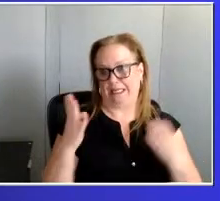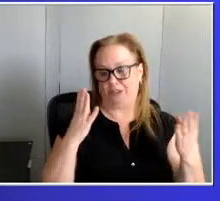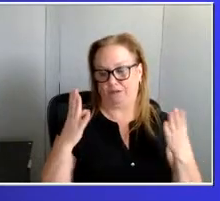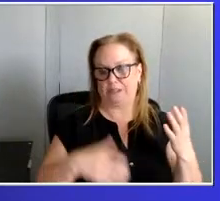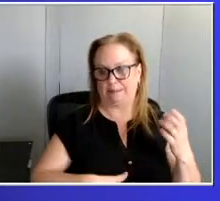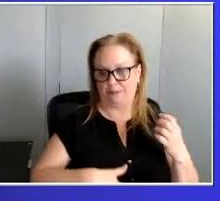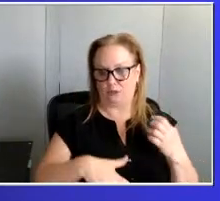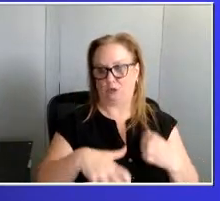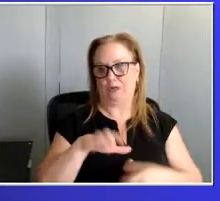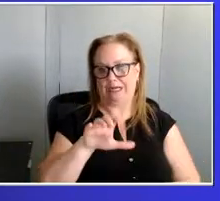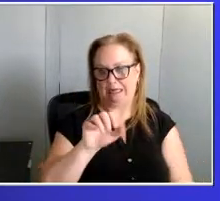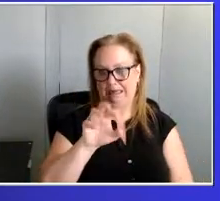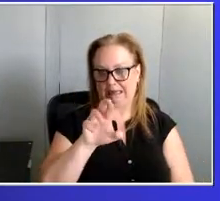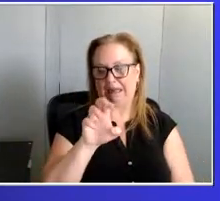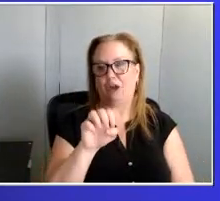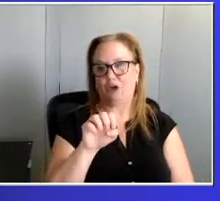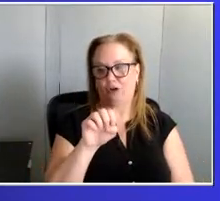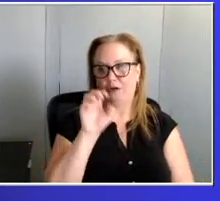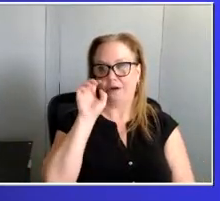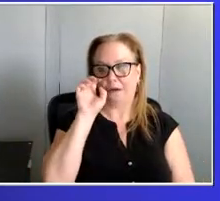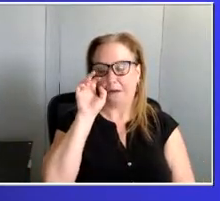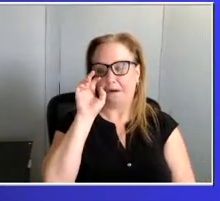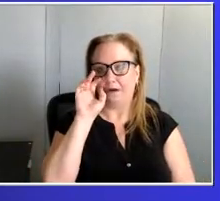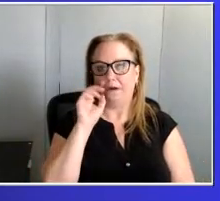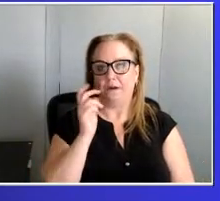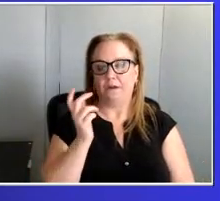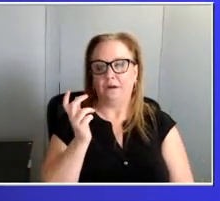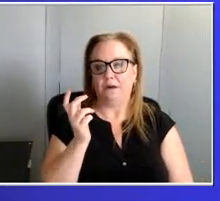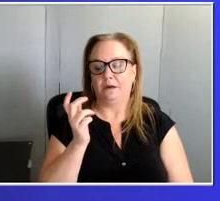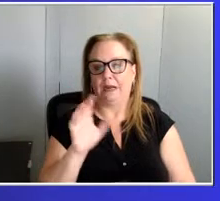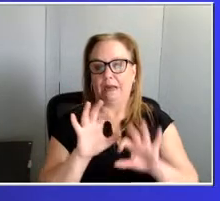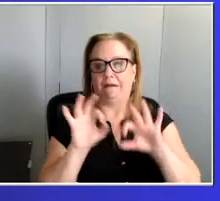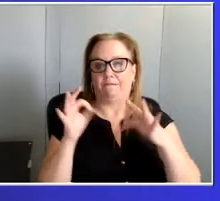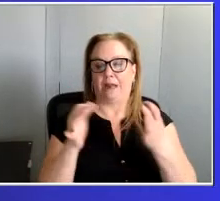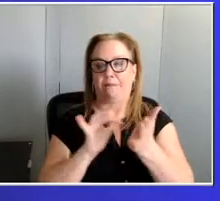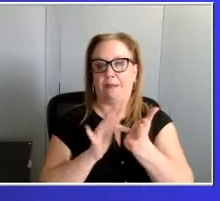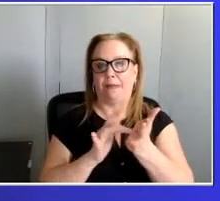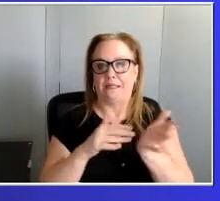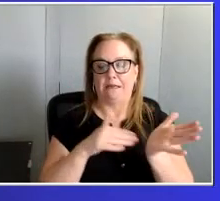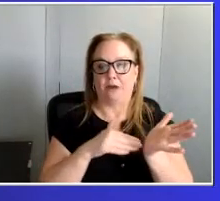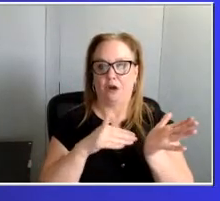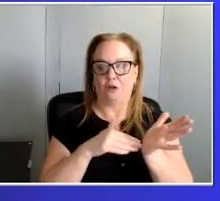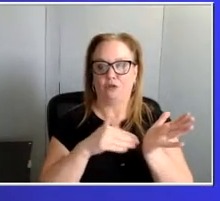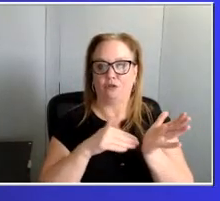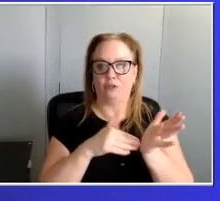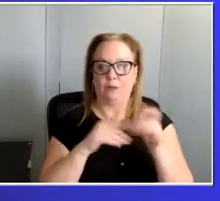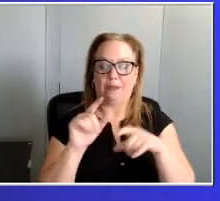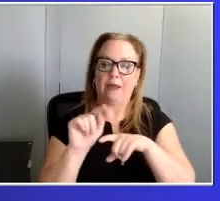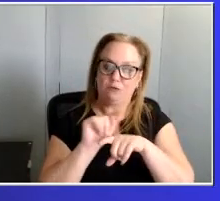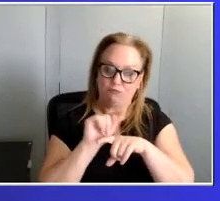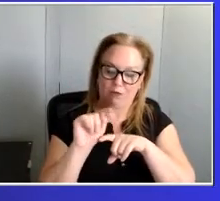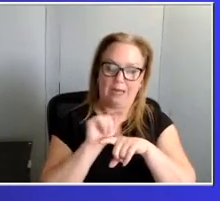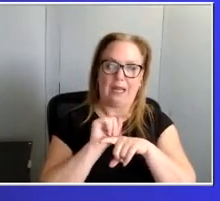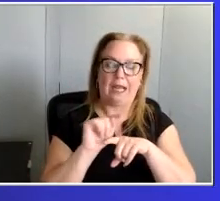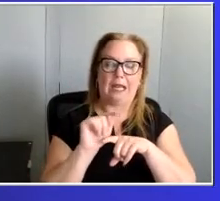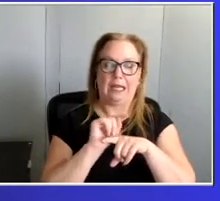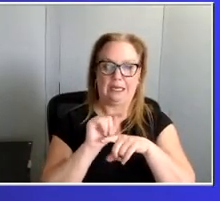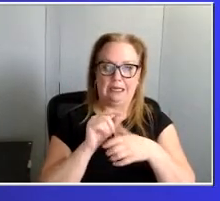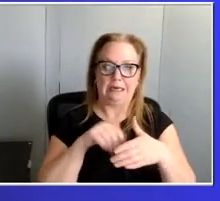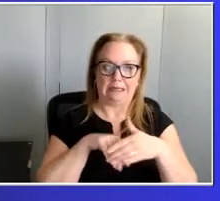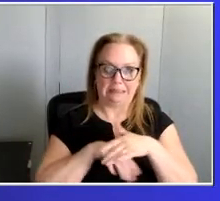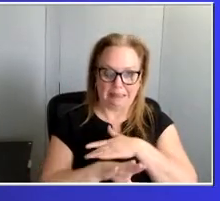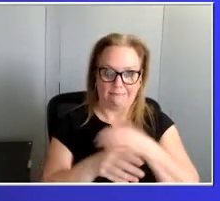care. And then family medicine docs, while they all train to deliver